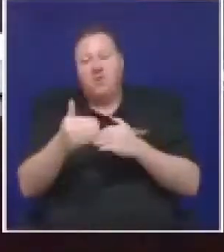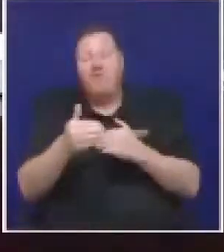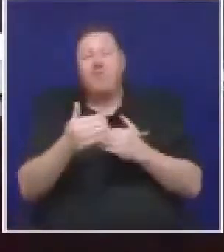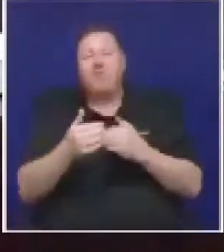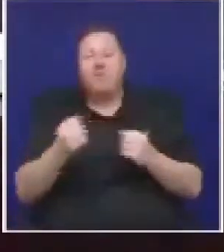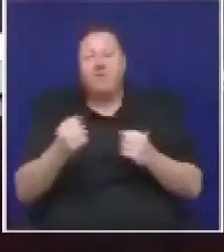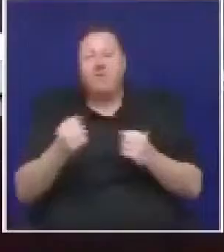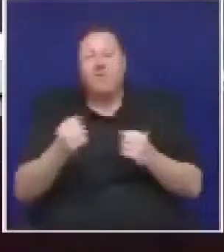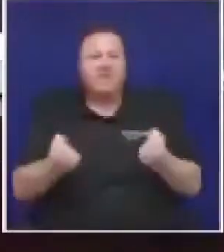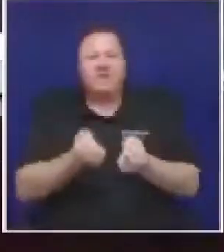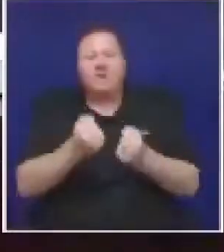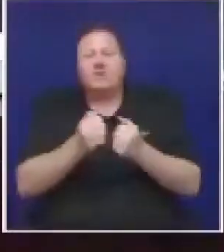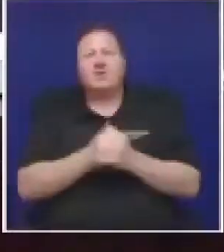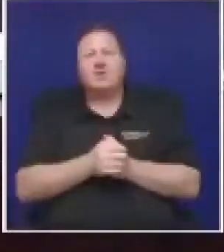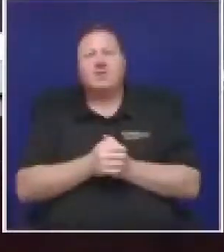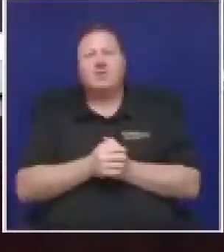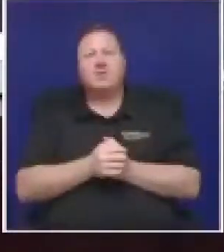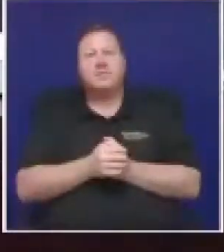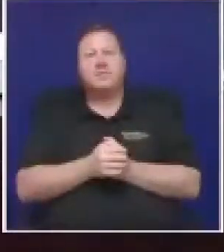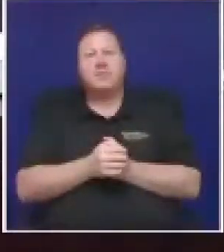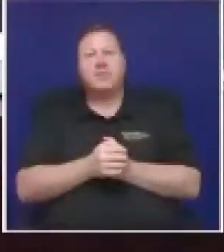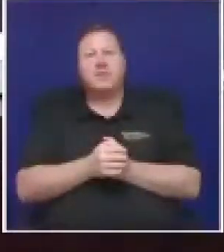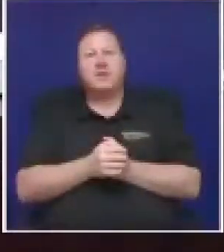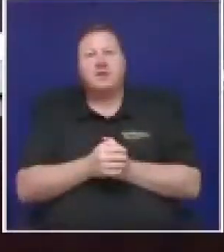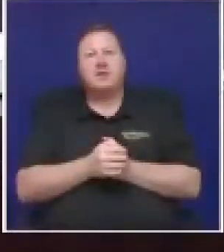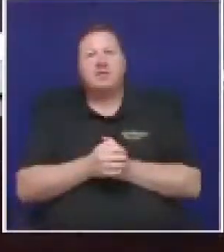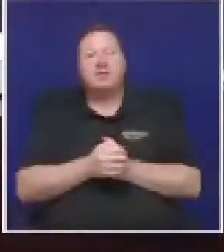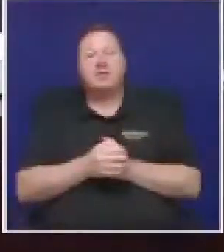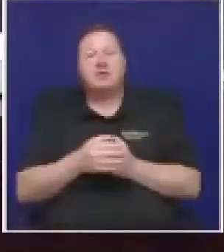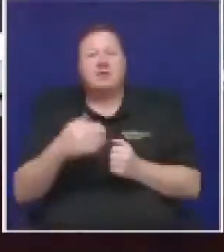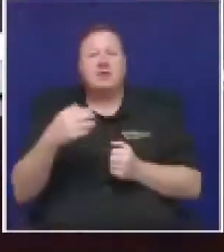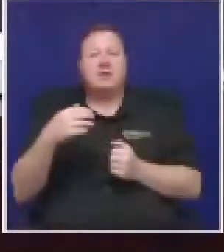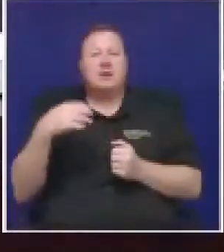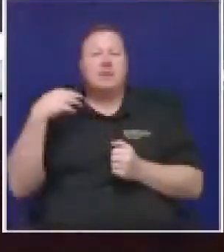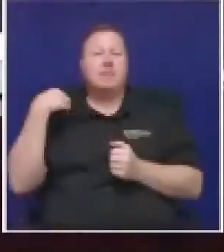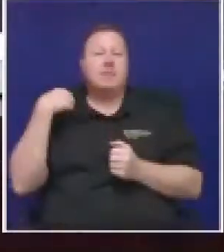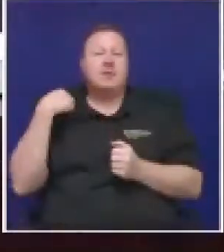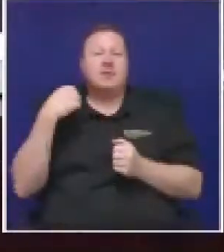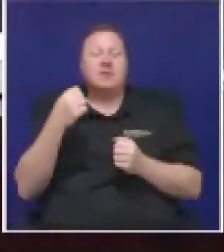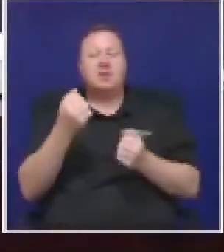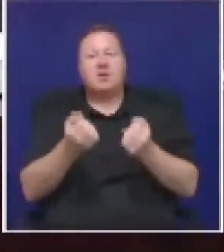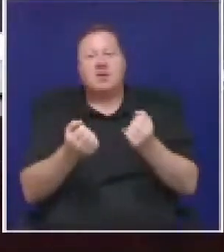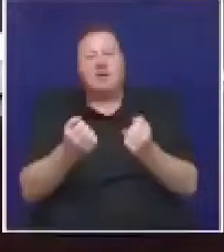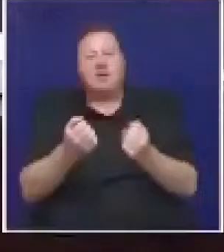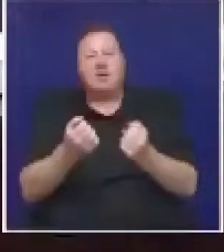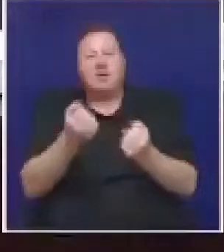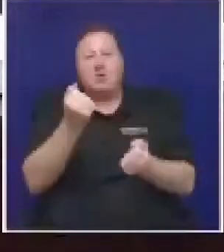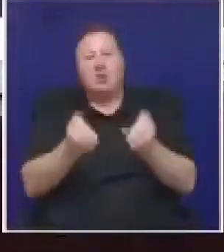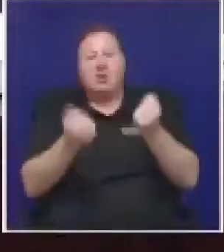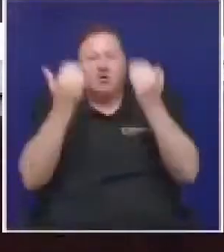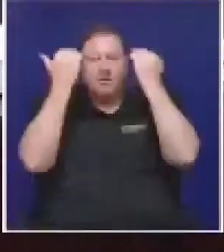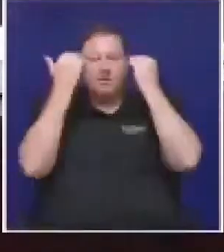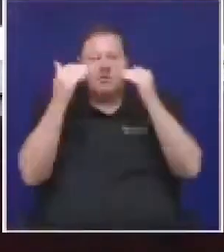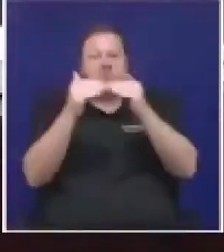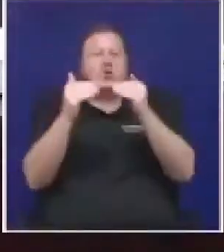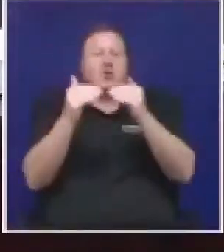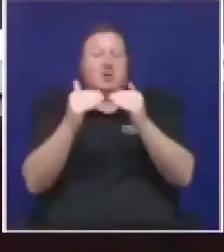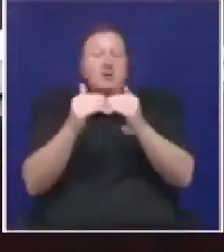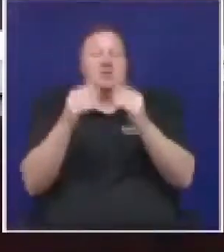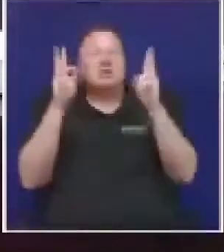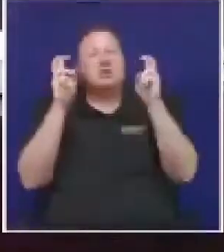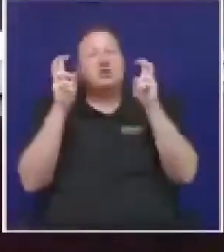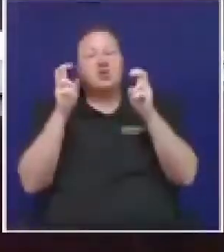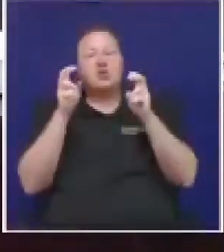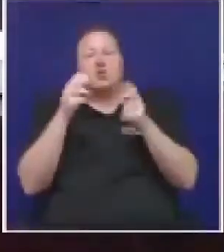efforts. The Minister of Justice is currently looking at the issue of